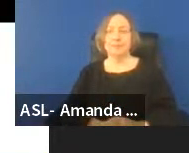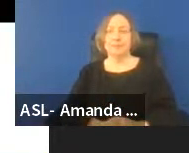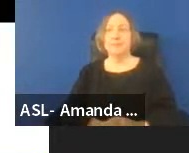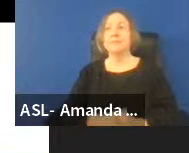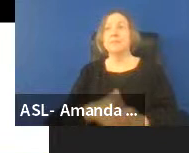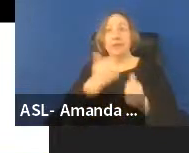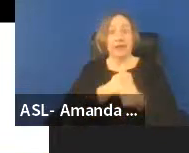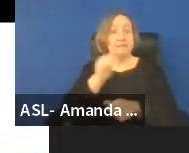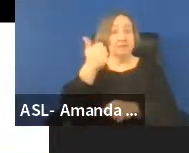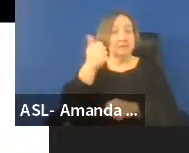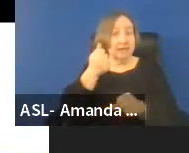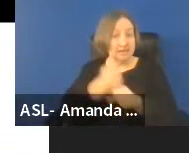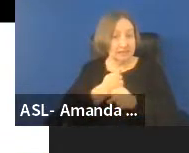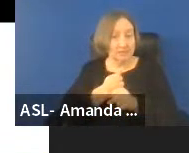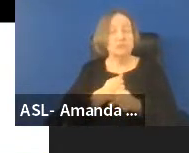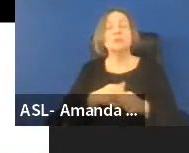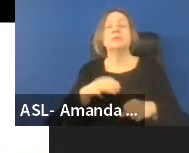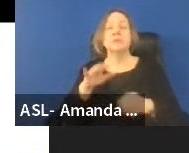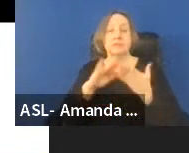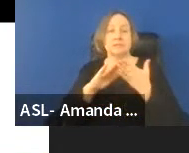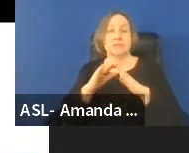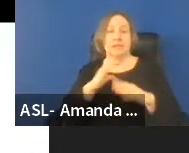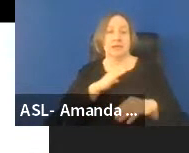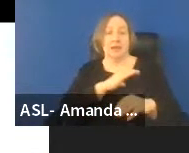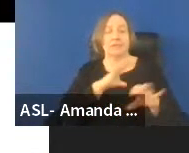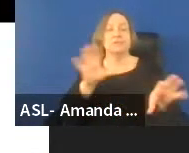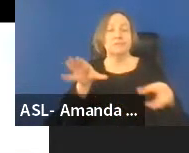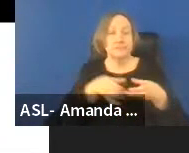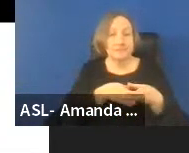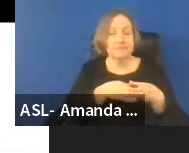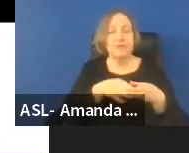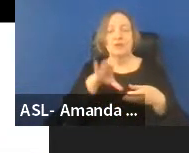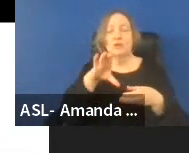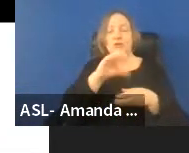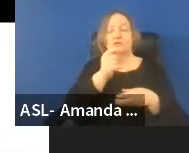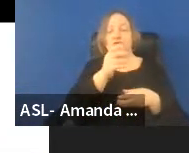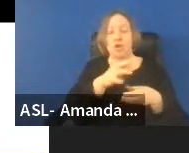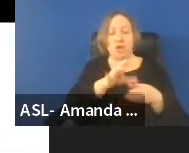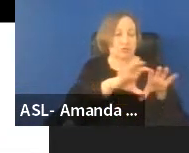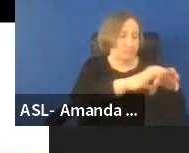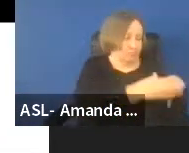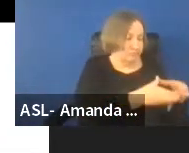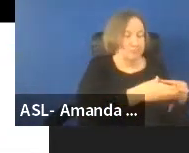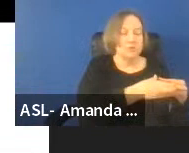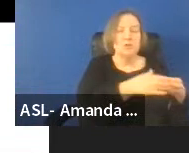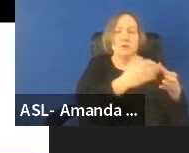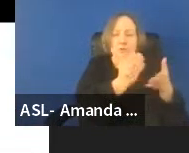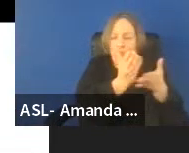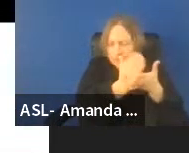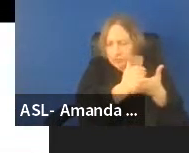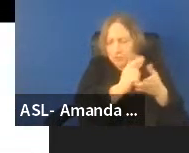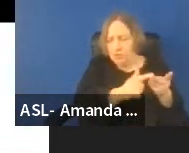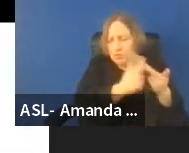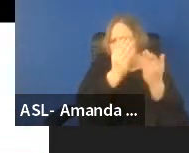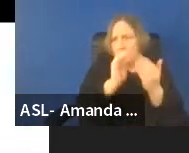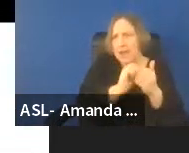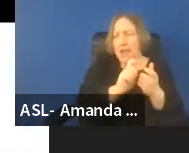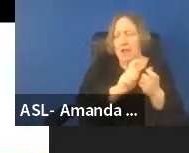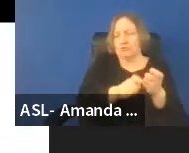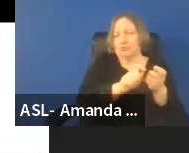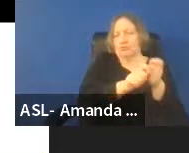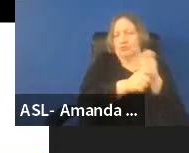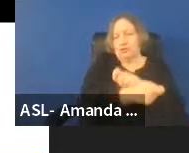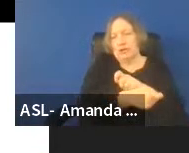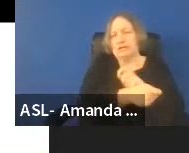Every 10 years, City Council convenes a charter commission to review and recommend changes to the